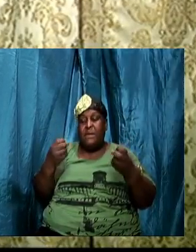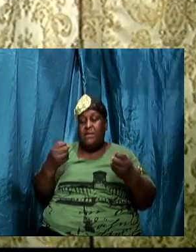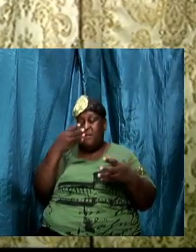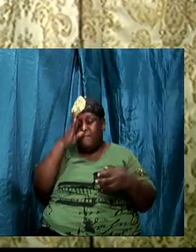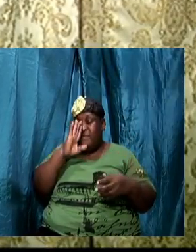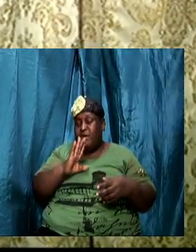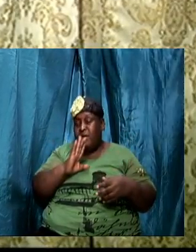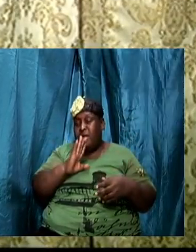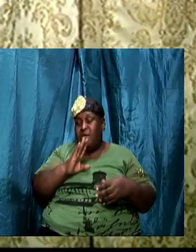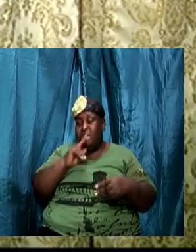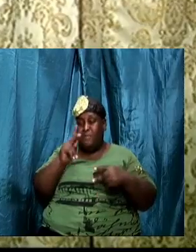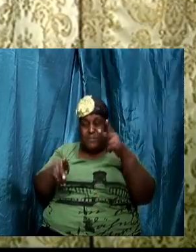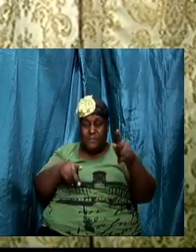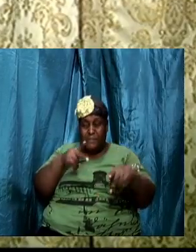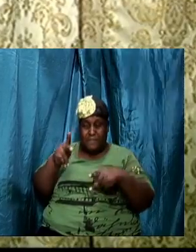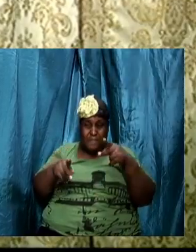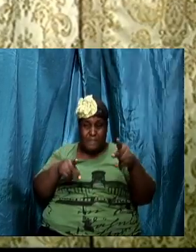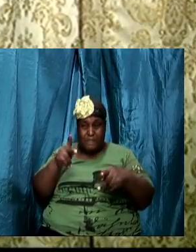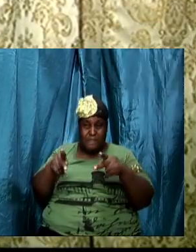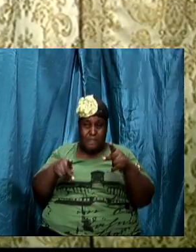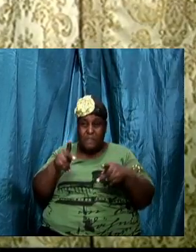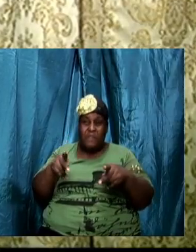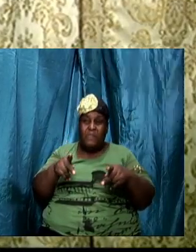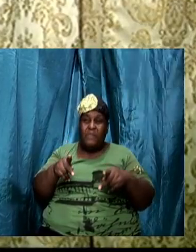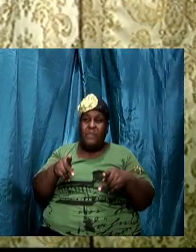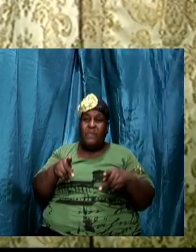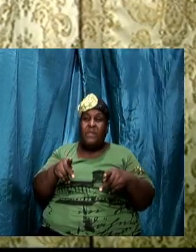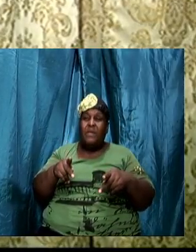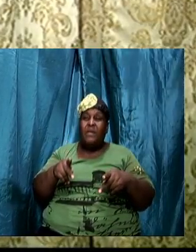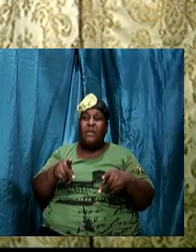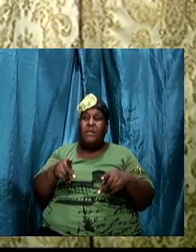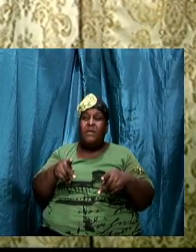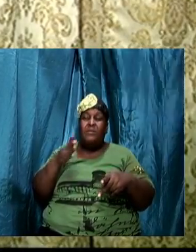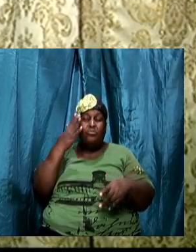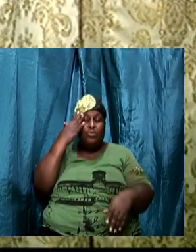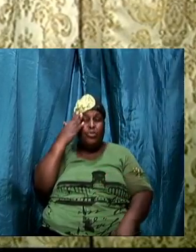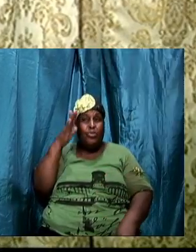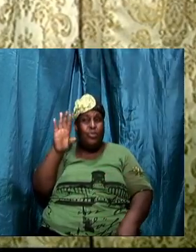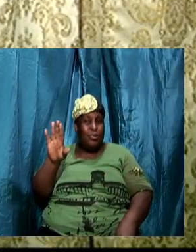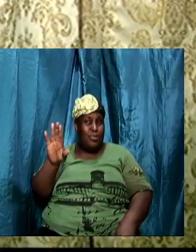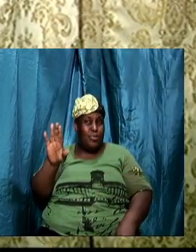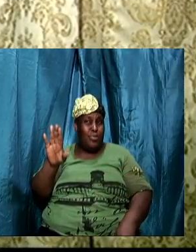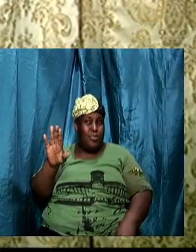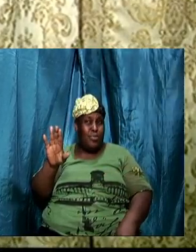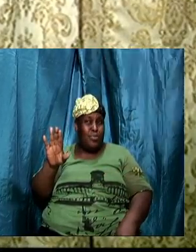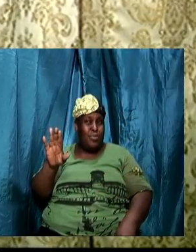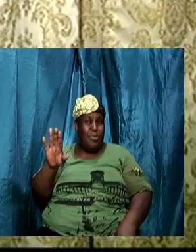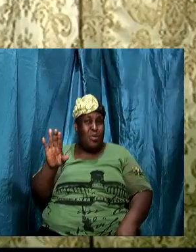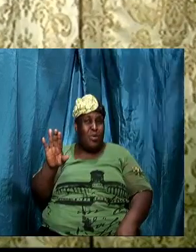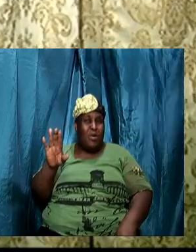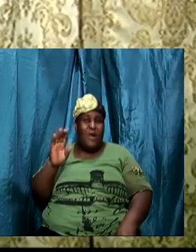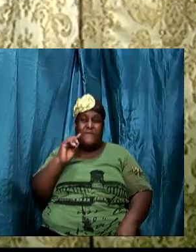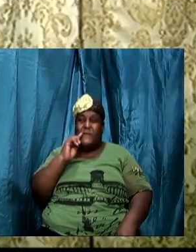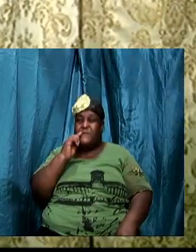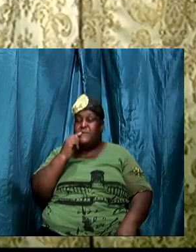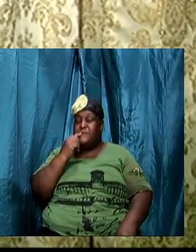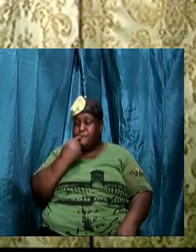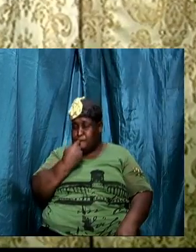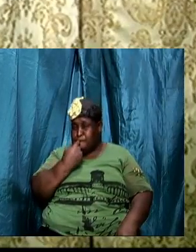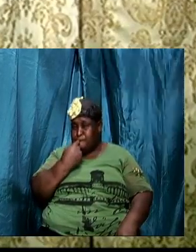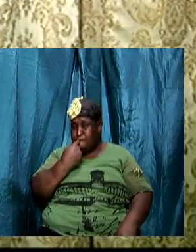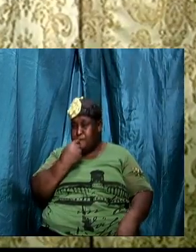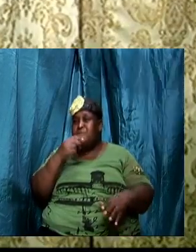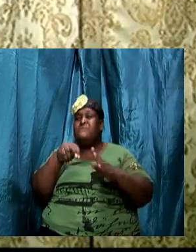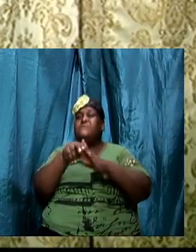God's people are unaware of the devastation that we